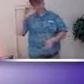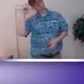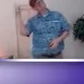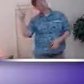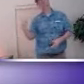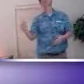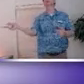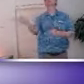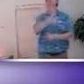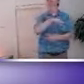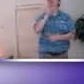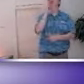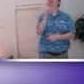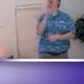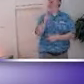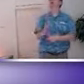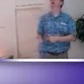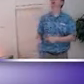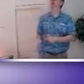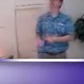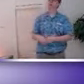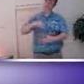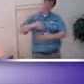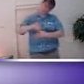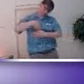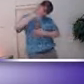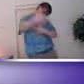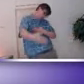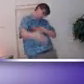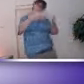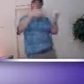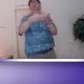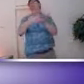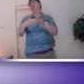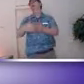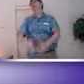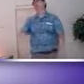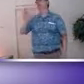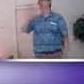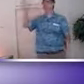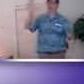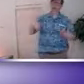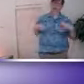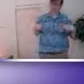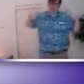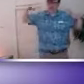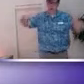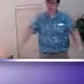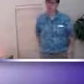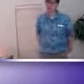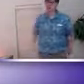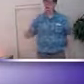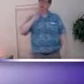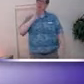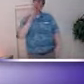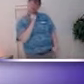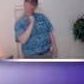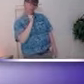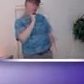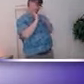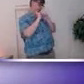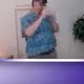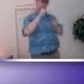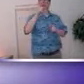are. And then we phase out again, and that's fear. But I will tell you that we